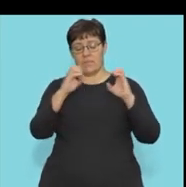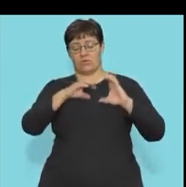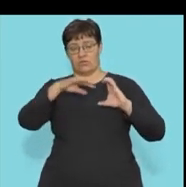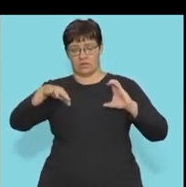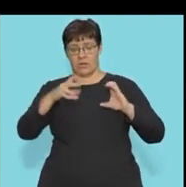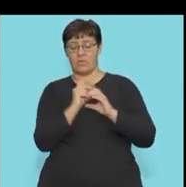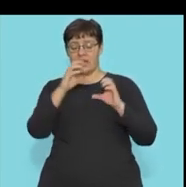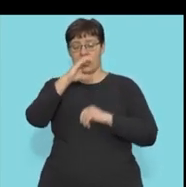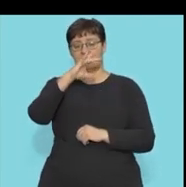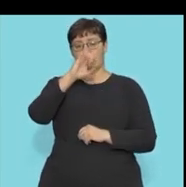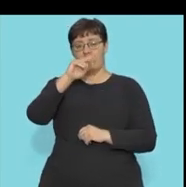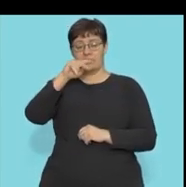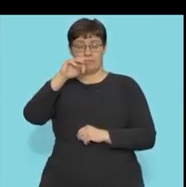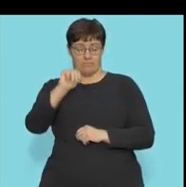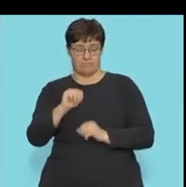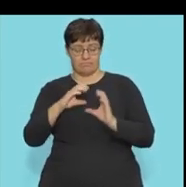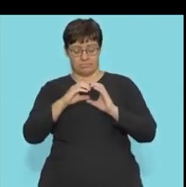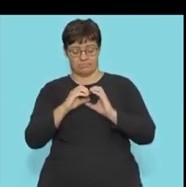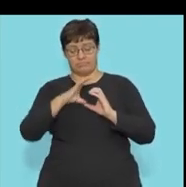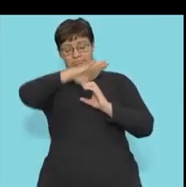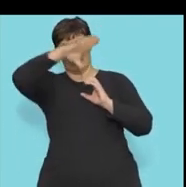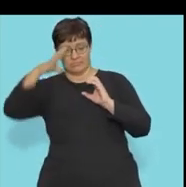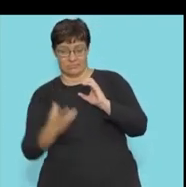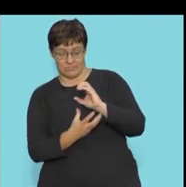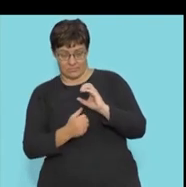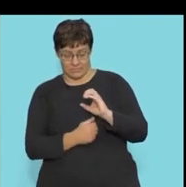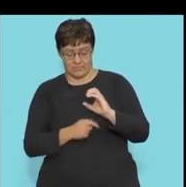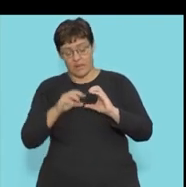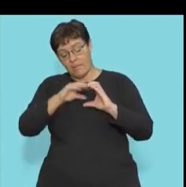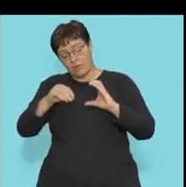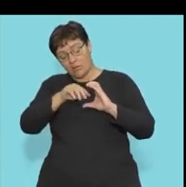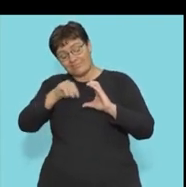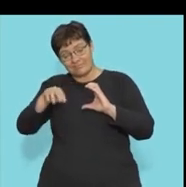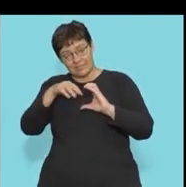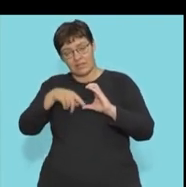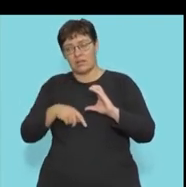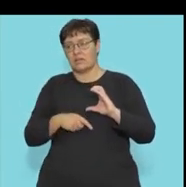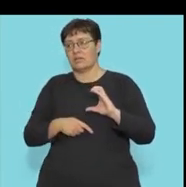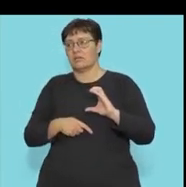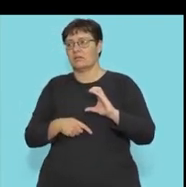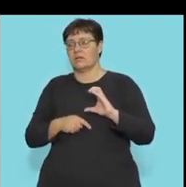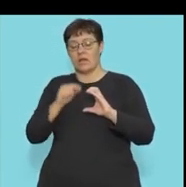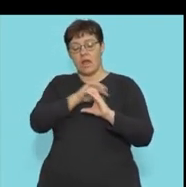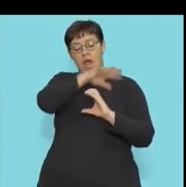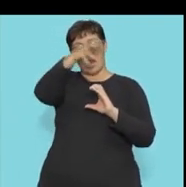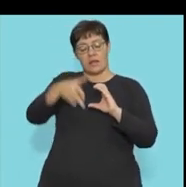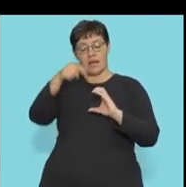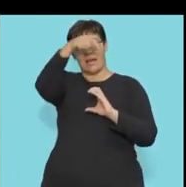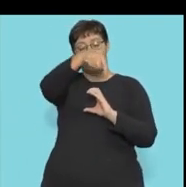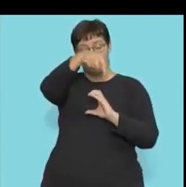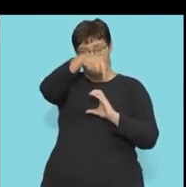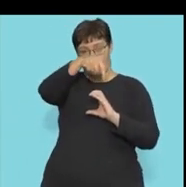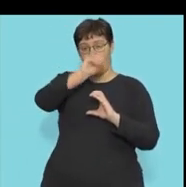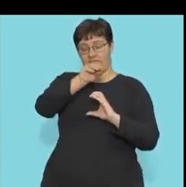the cytoplasm of the cell. So as we look at the cell, we know that outside the mitochondria we have the cytoplasm. So we're in